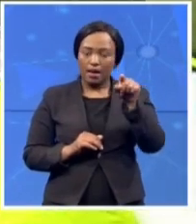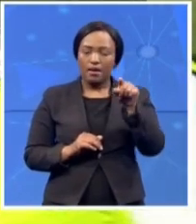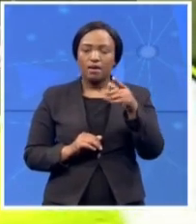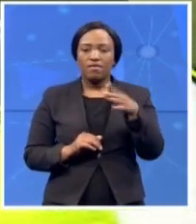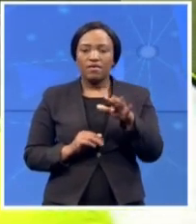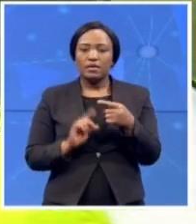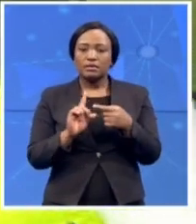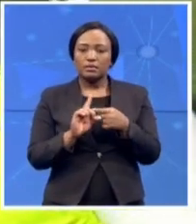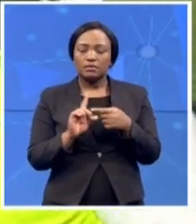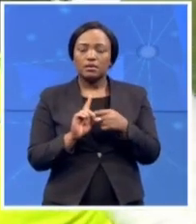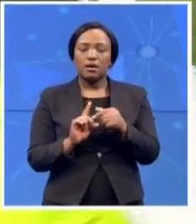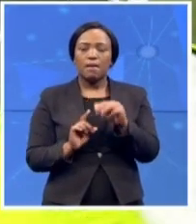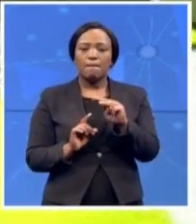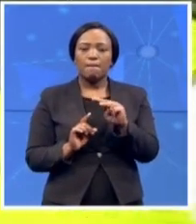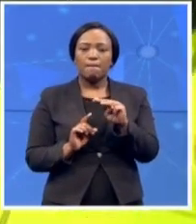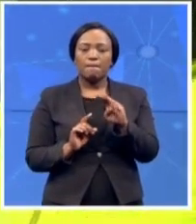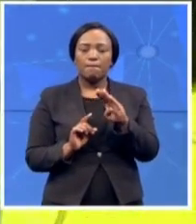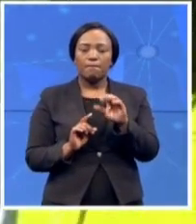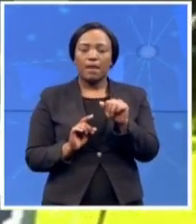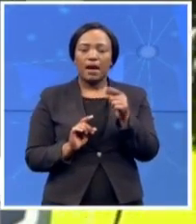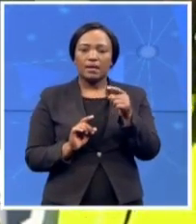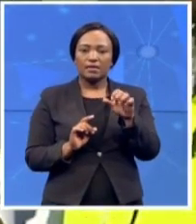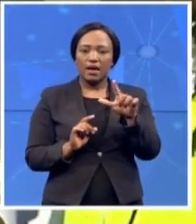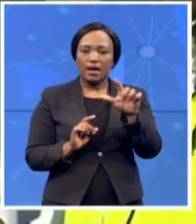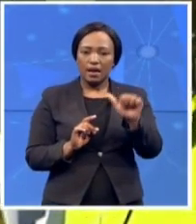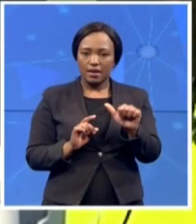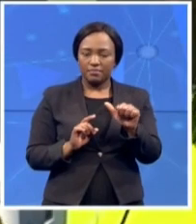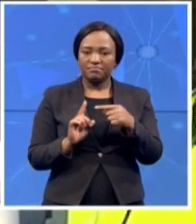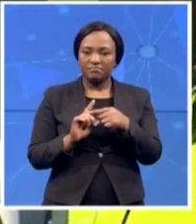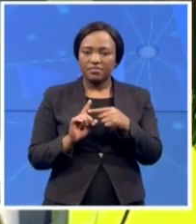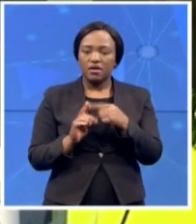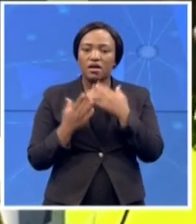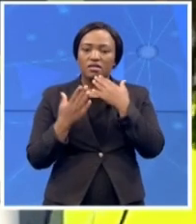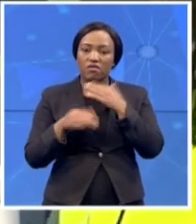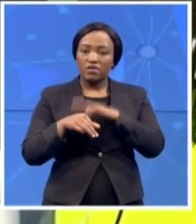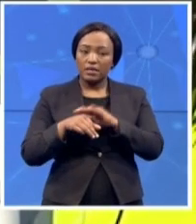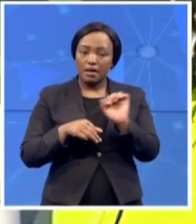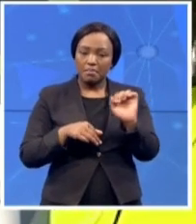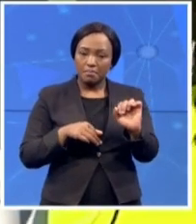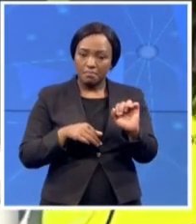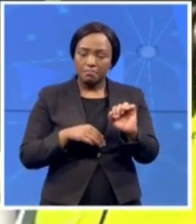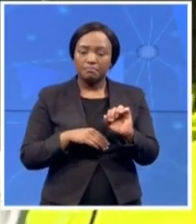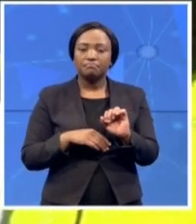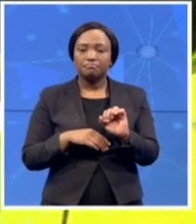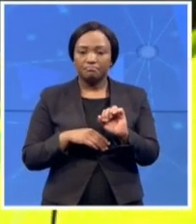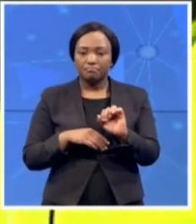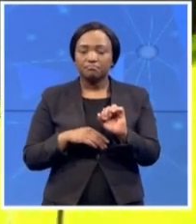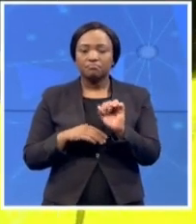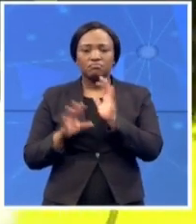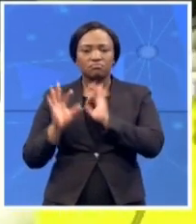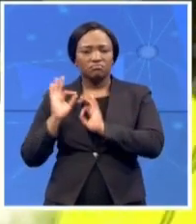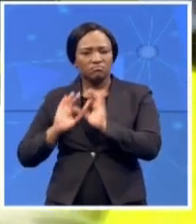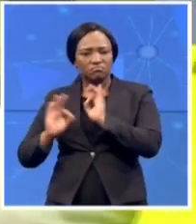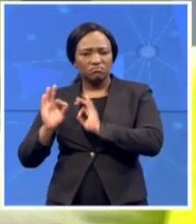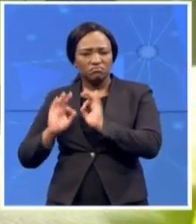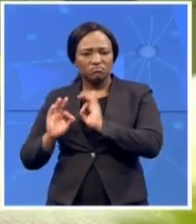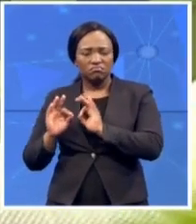campaign. Mr. Crosby, thank you very much for your time. Yeah. Just briefly take us through your campaign this morning here in the Nelson Mandela Bay